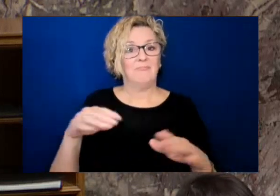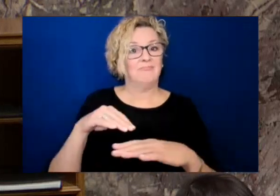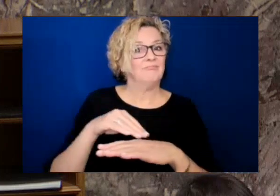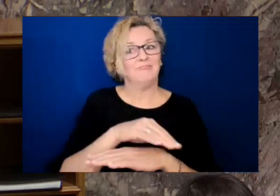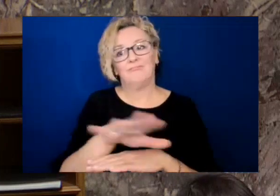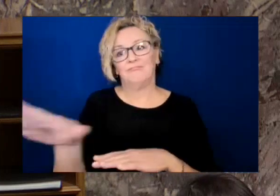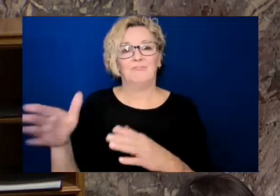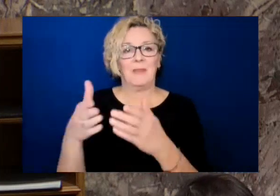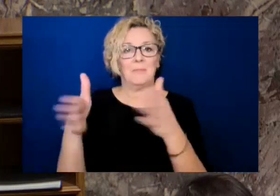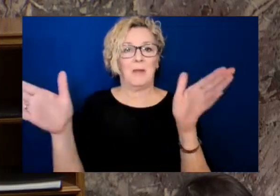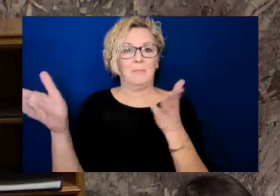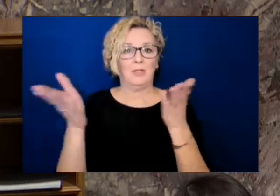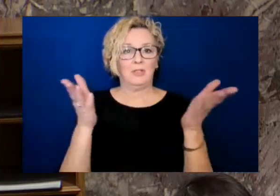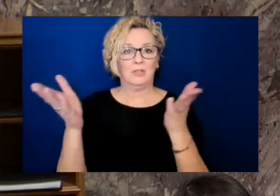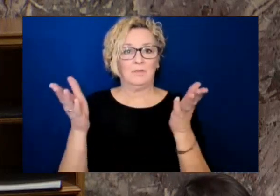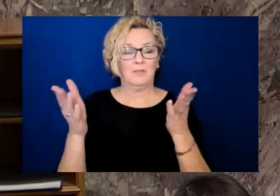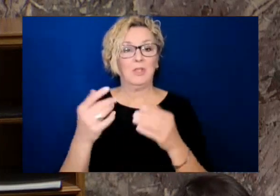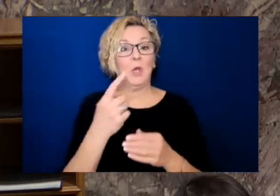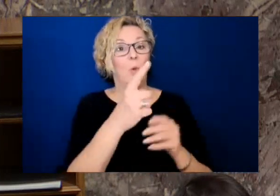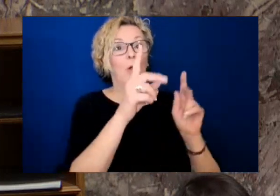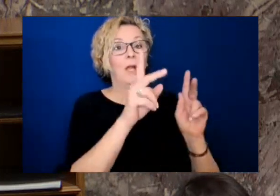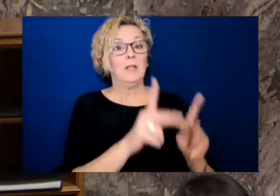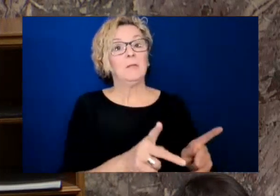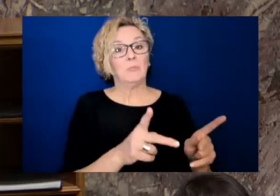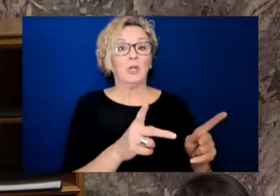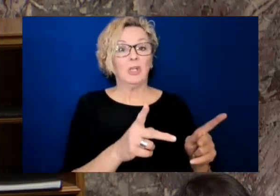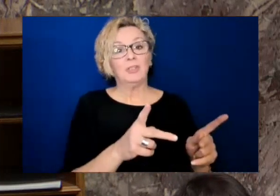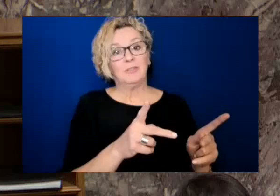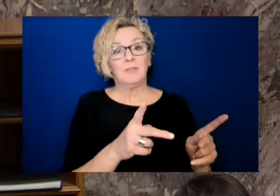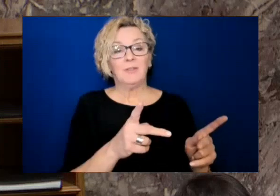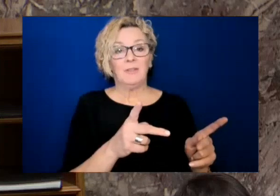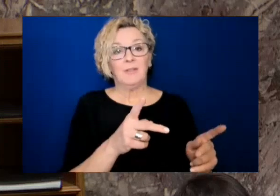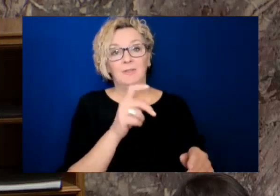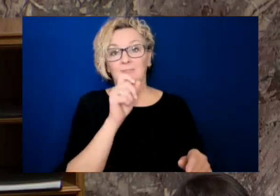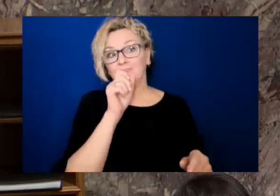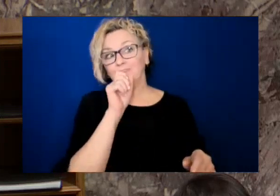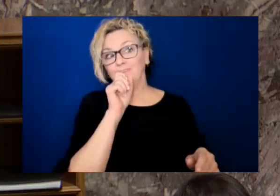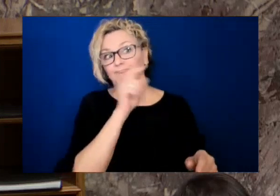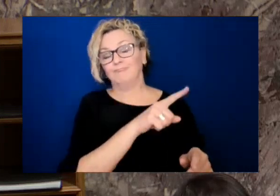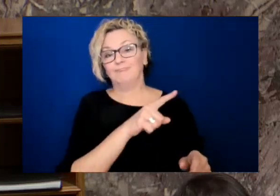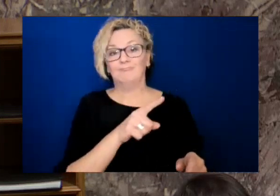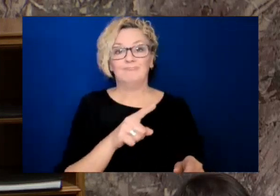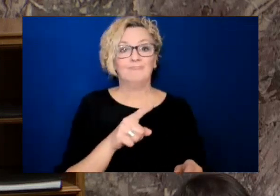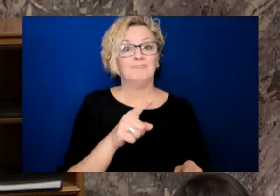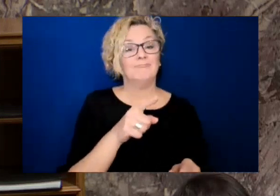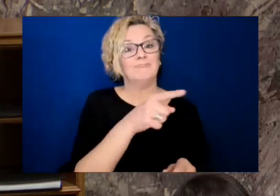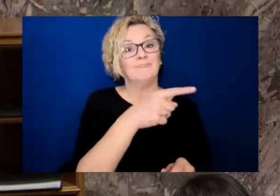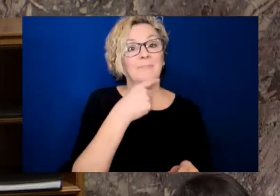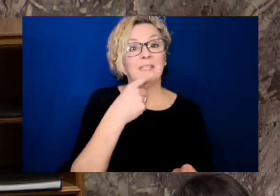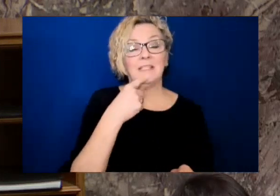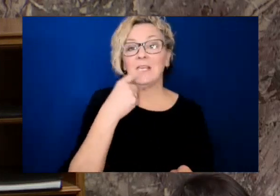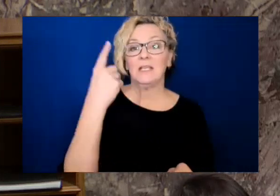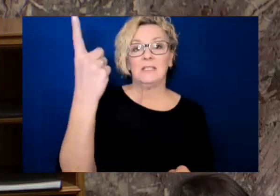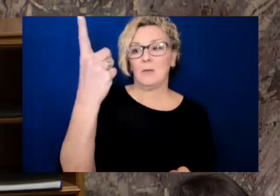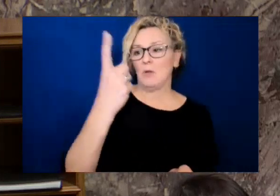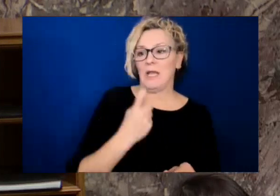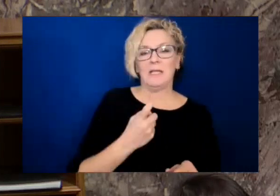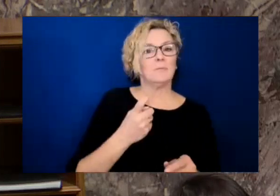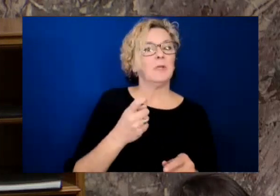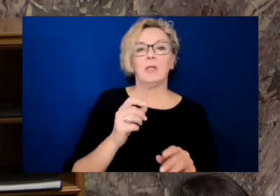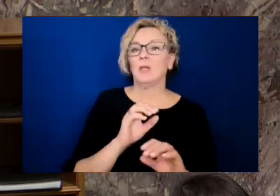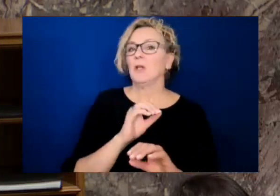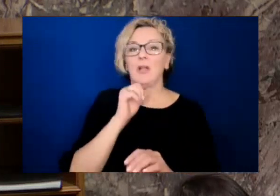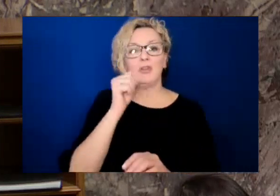whistleblower says, and I quote, "I was asked not to wear my Star of David necklace in a visible way in my team